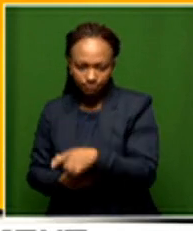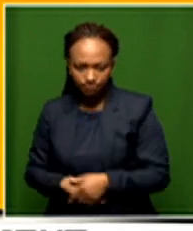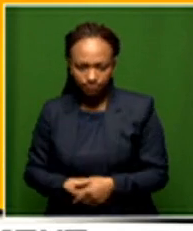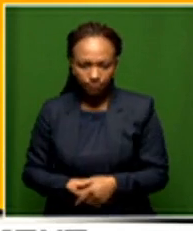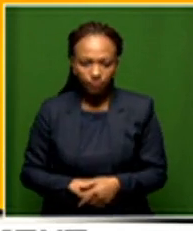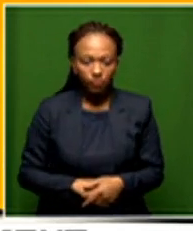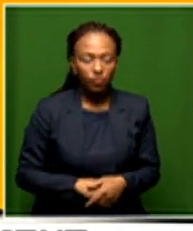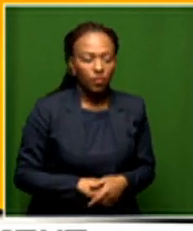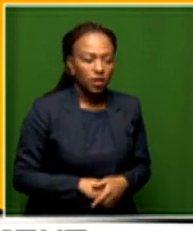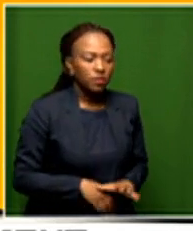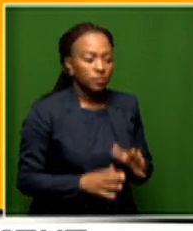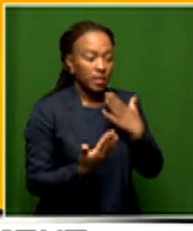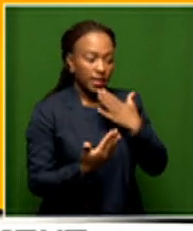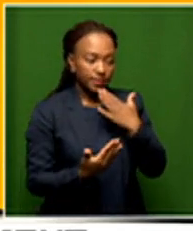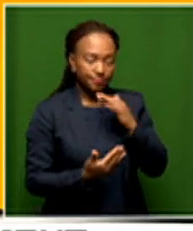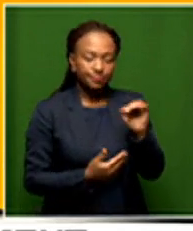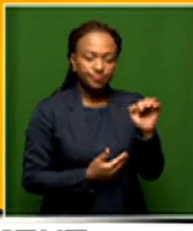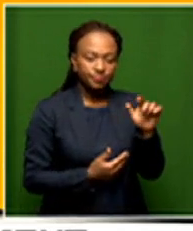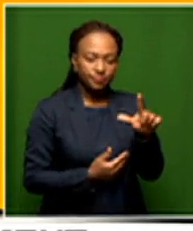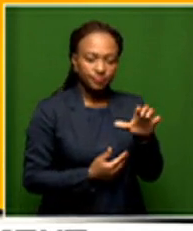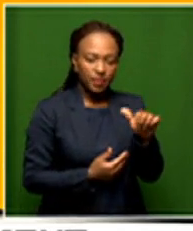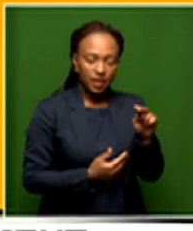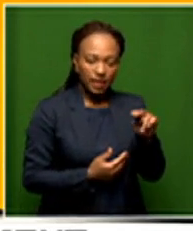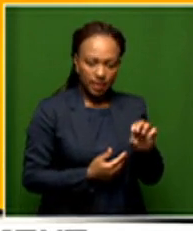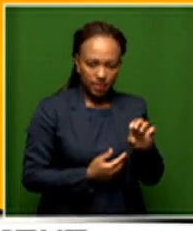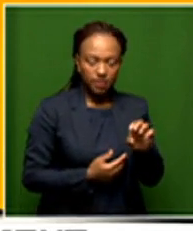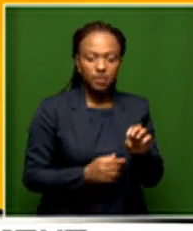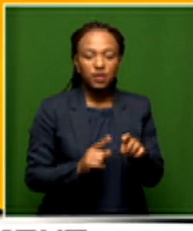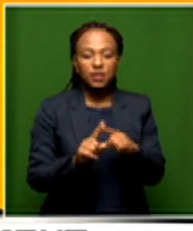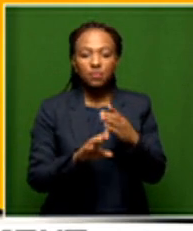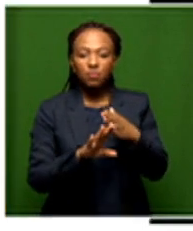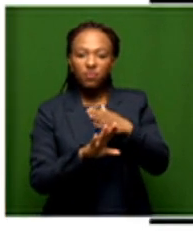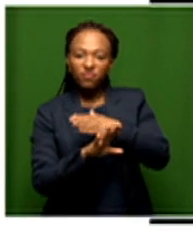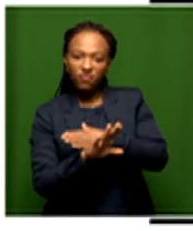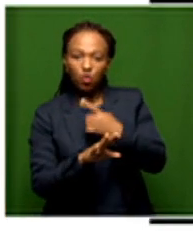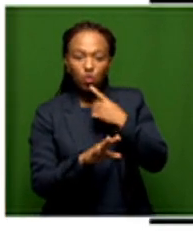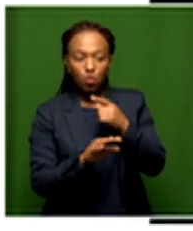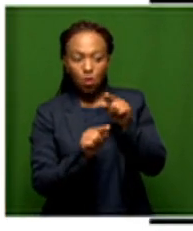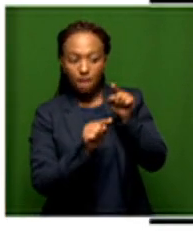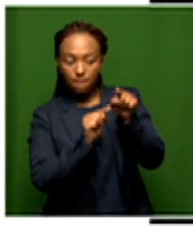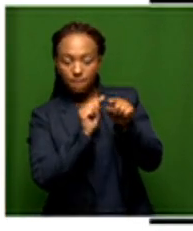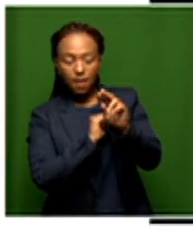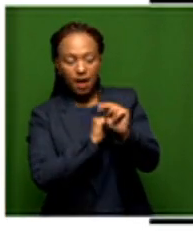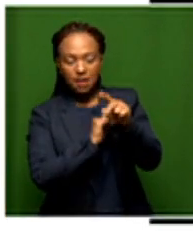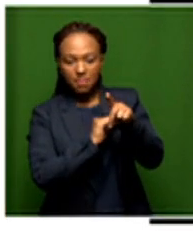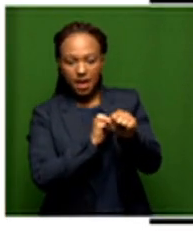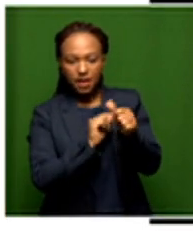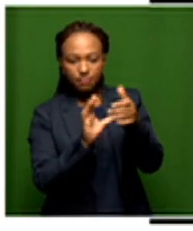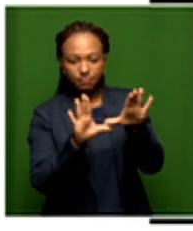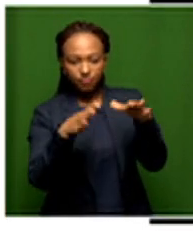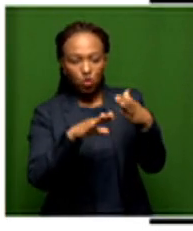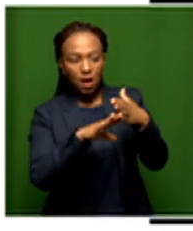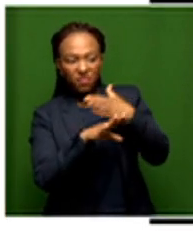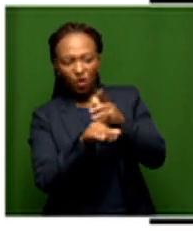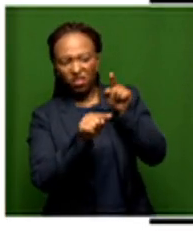Well, thanks, Leanne. Look, that's been a huge factor. And I think, you know, it goes back to the hollowing out of the prosecuting authority in